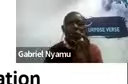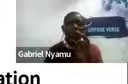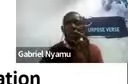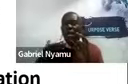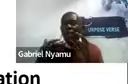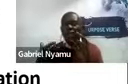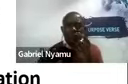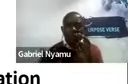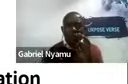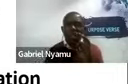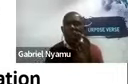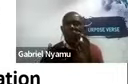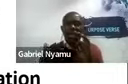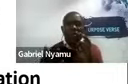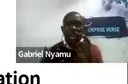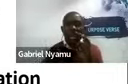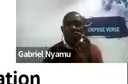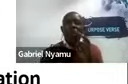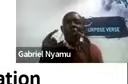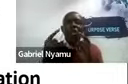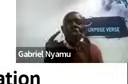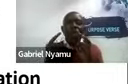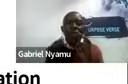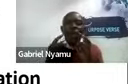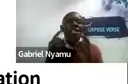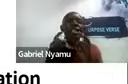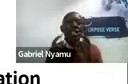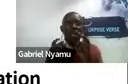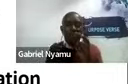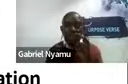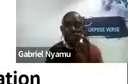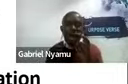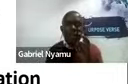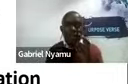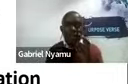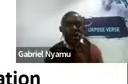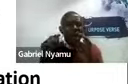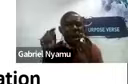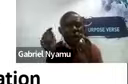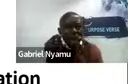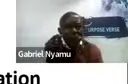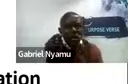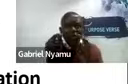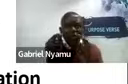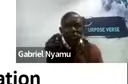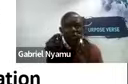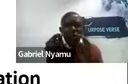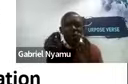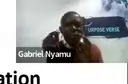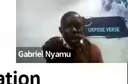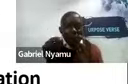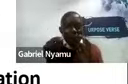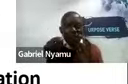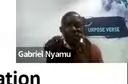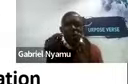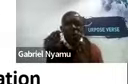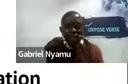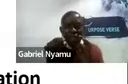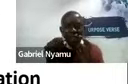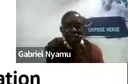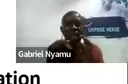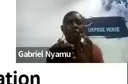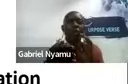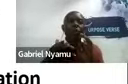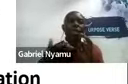you, oh, thank you so much for impacting my life. Don't stop there. Don't just take the praise. Ask them, how did I impact you? What happened?